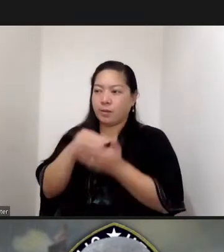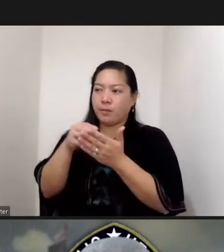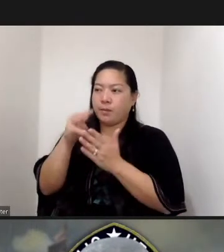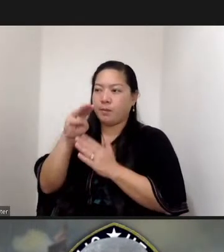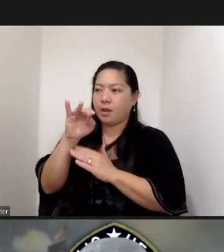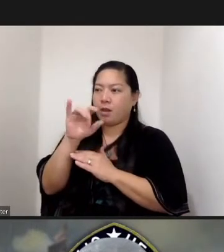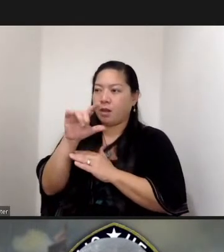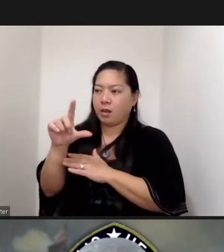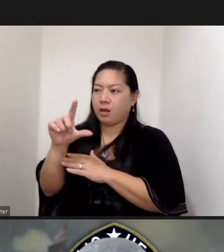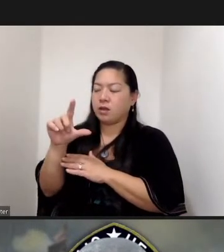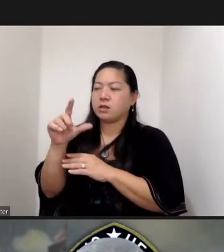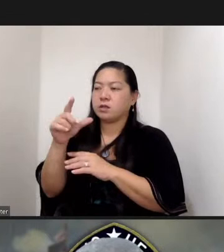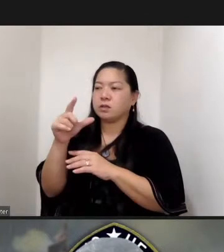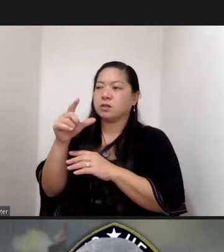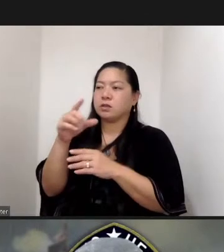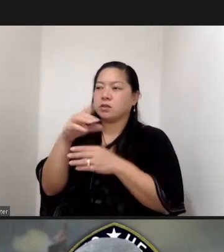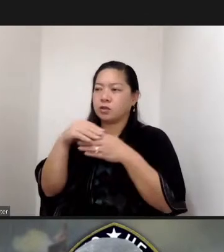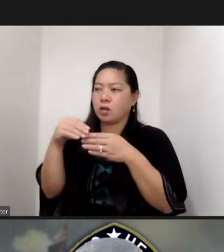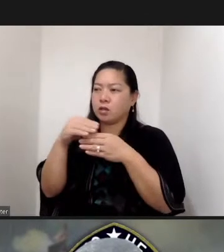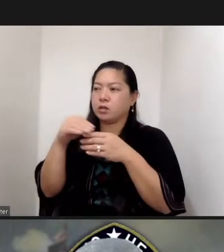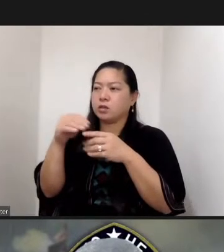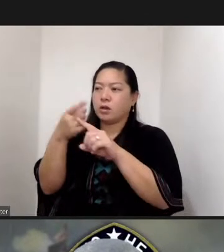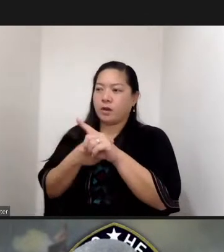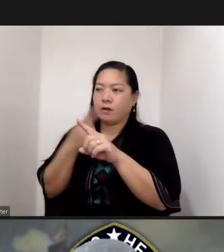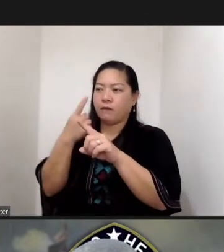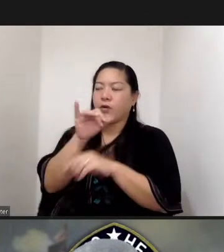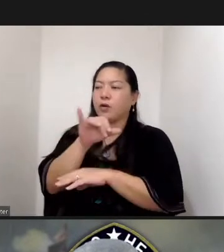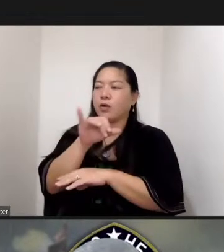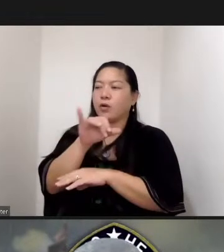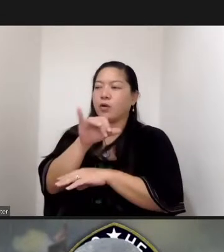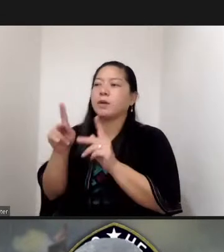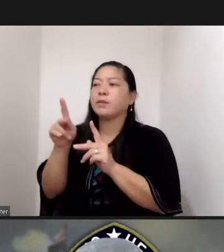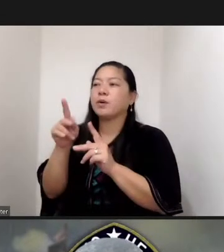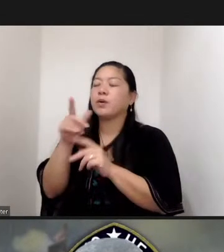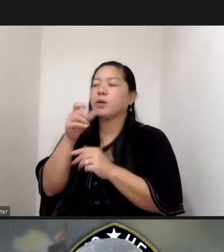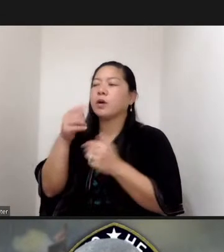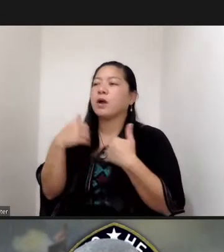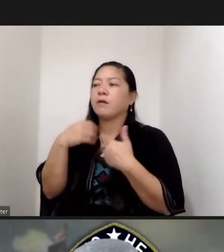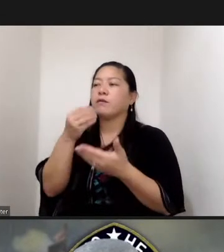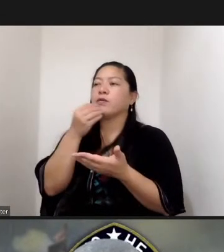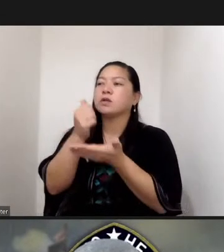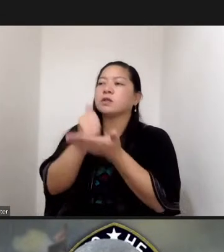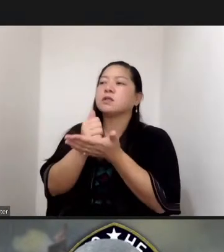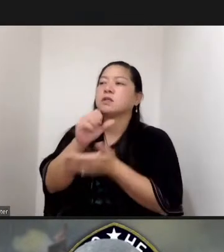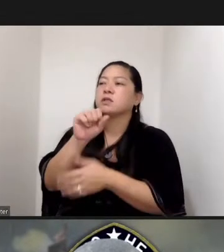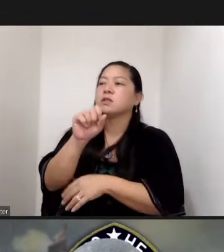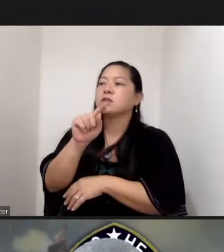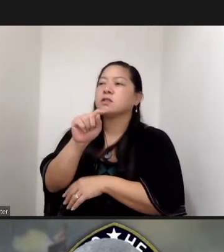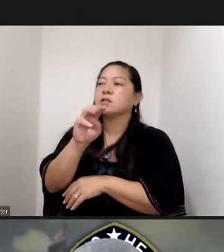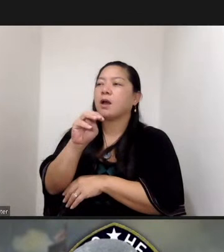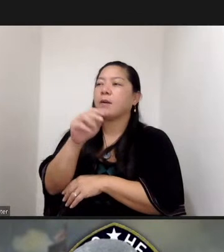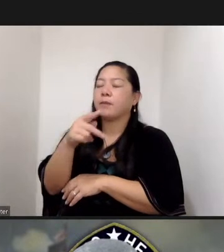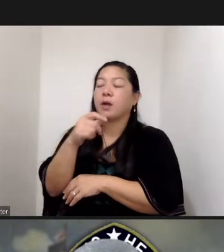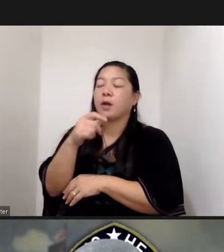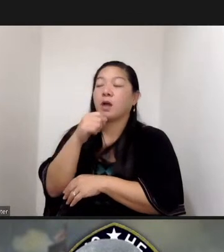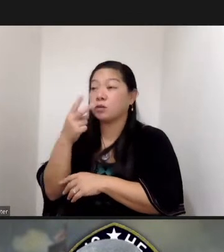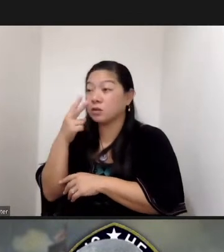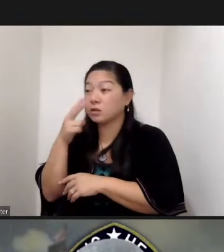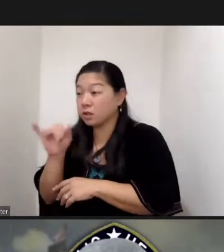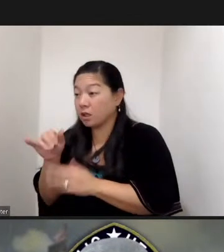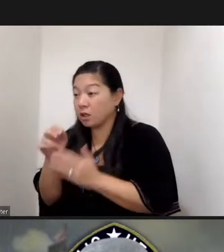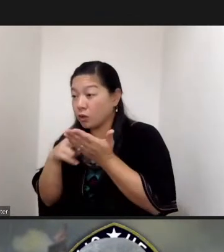month for those recipients of SNAP. I don't see that in their resolution.